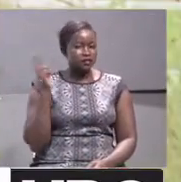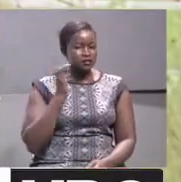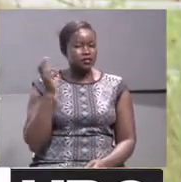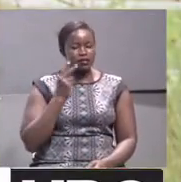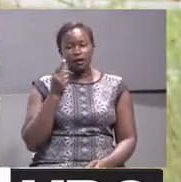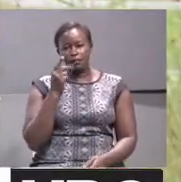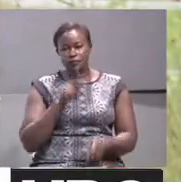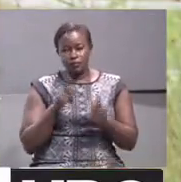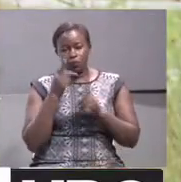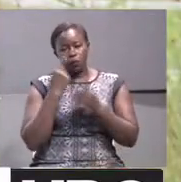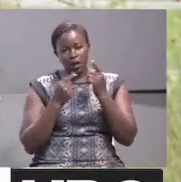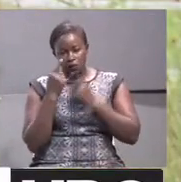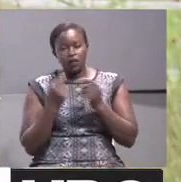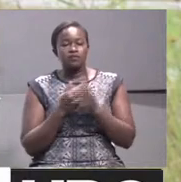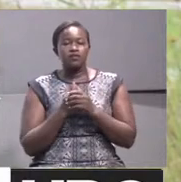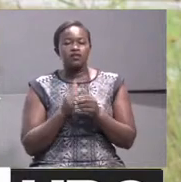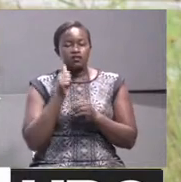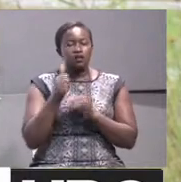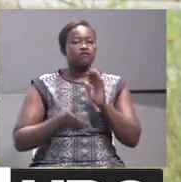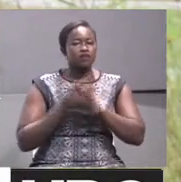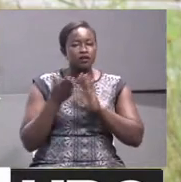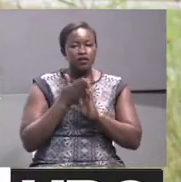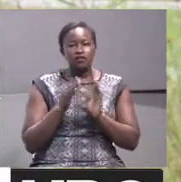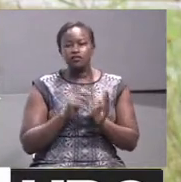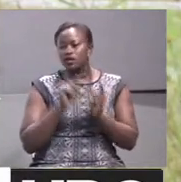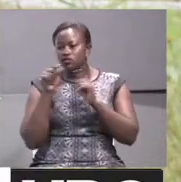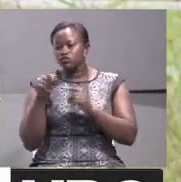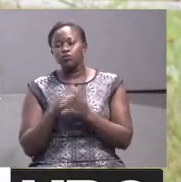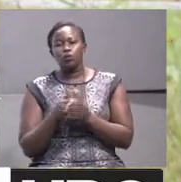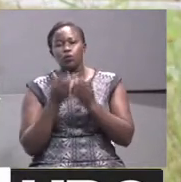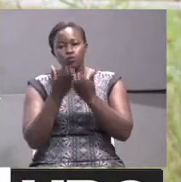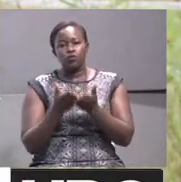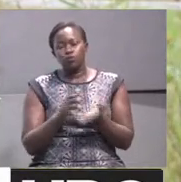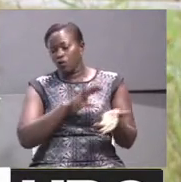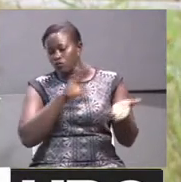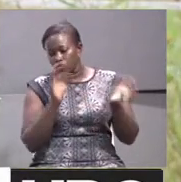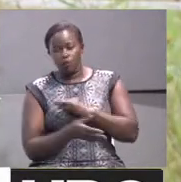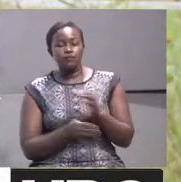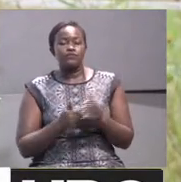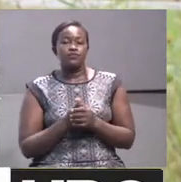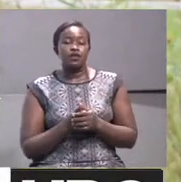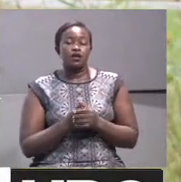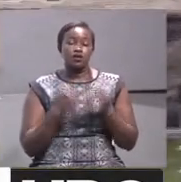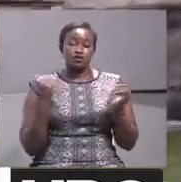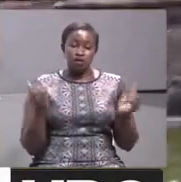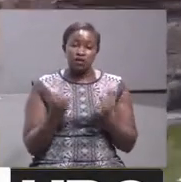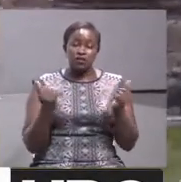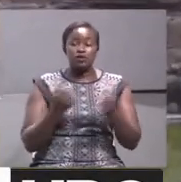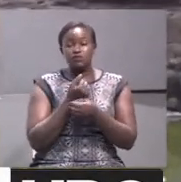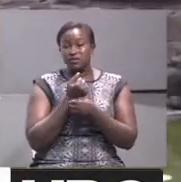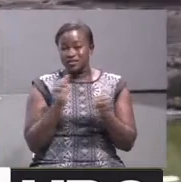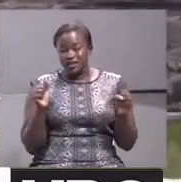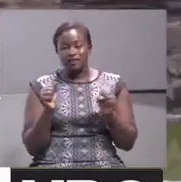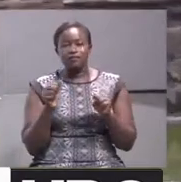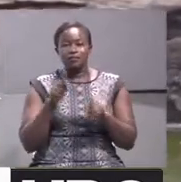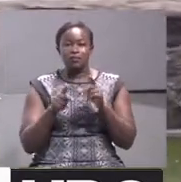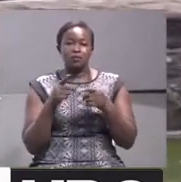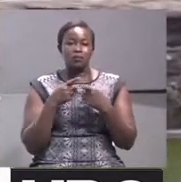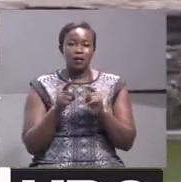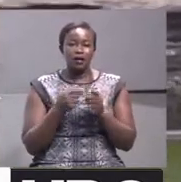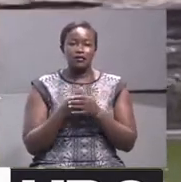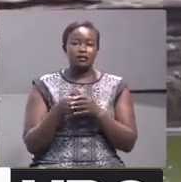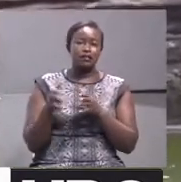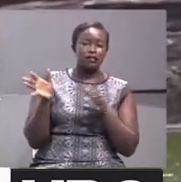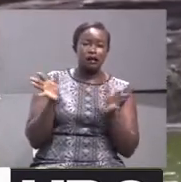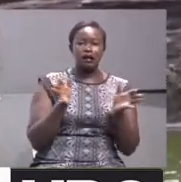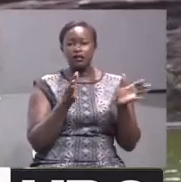it rained. He rushed and saw an overturning canoe. Attempts to rescue the victims were hindered by rough waters,